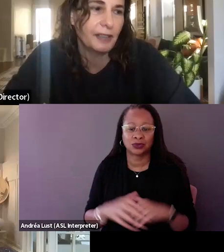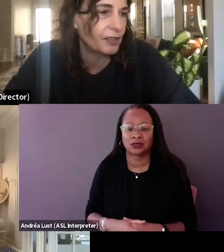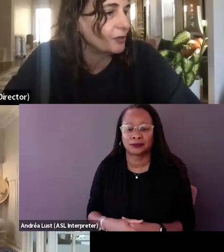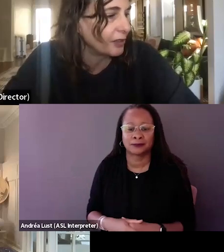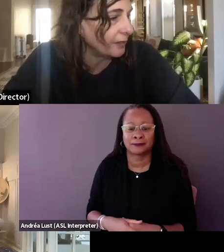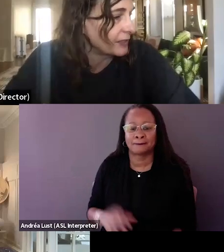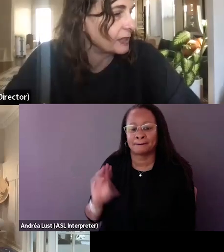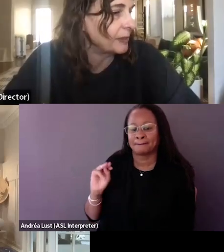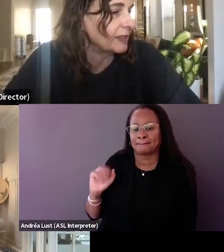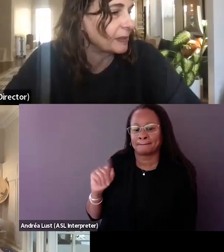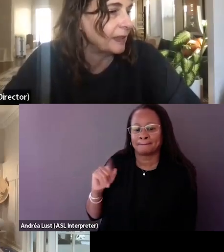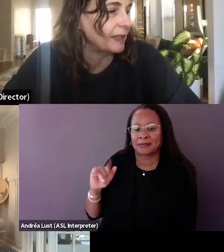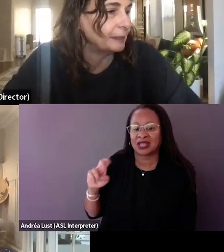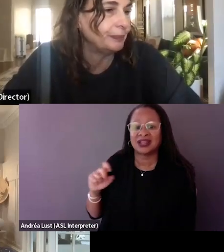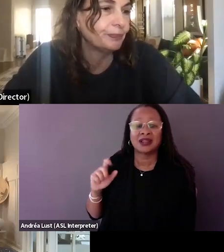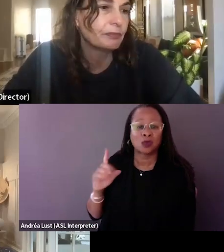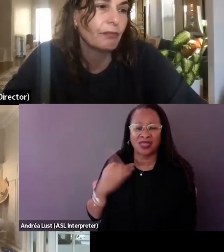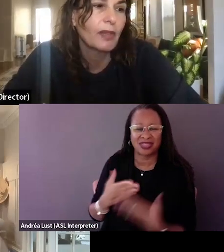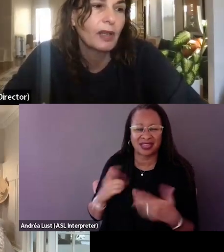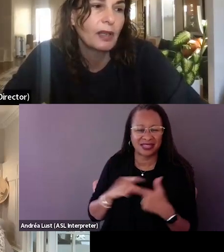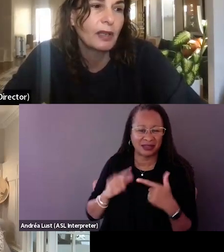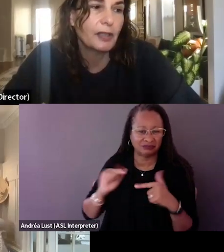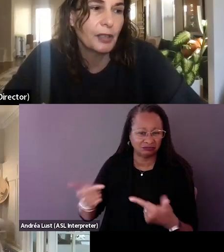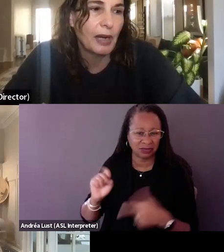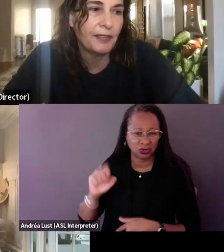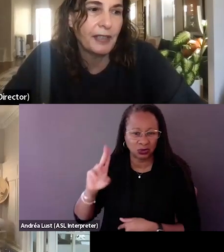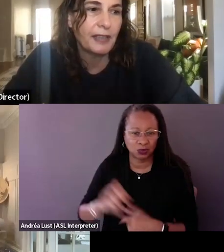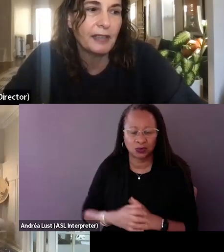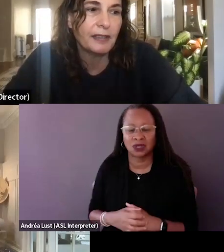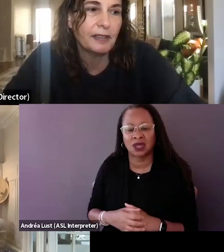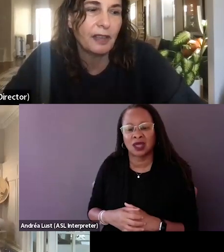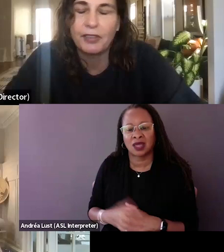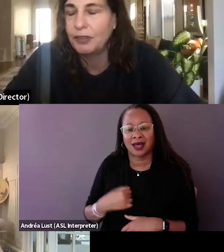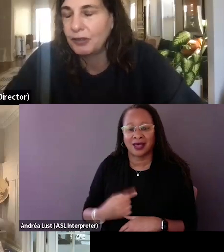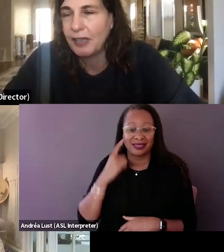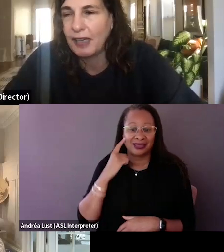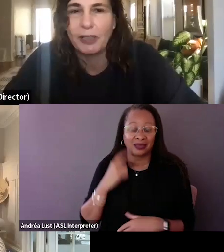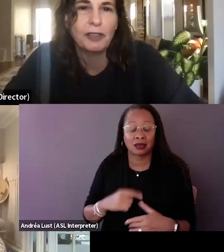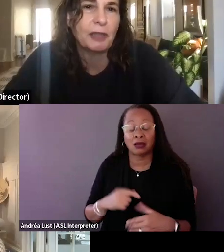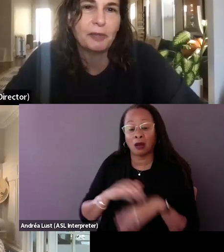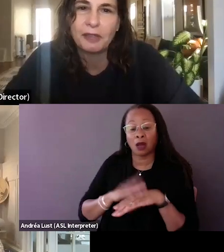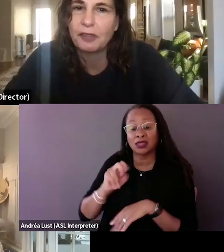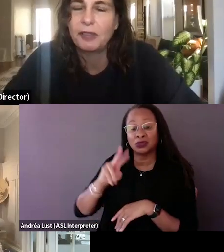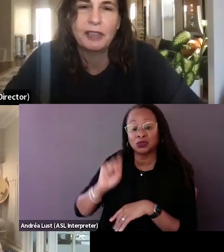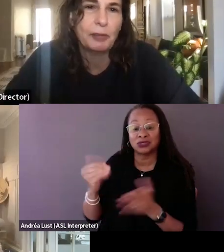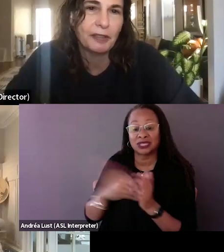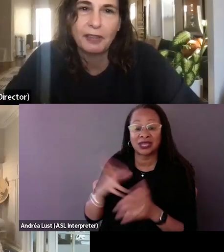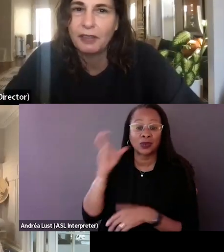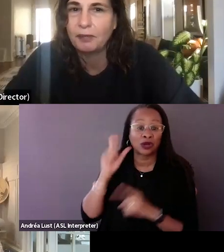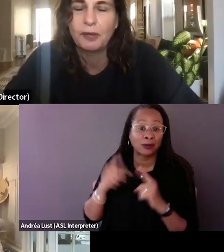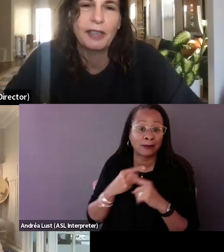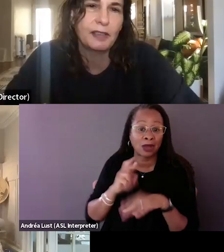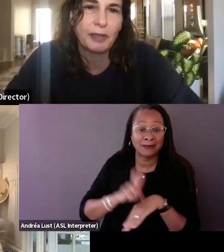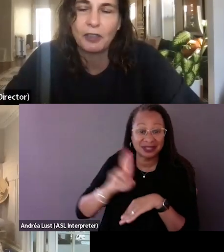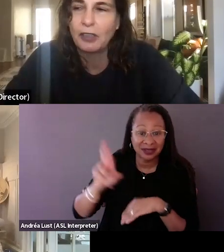one thing, and then Sue should obviously speak to this, but I think that on the news, again, we hear about the missiles, we hear about